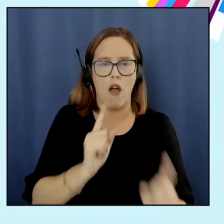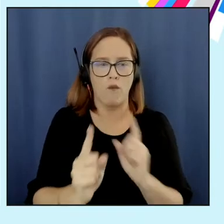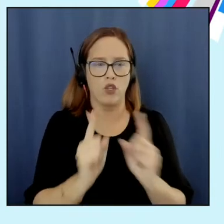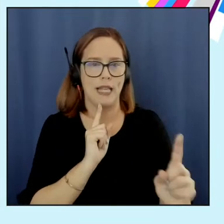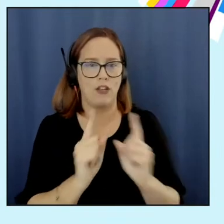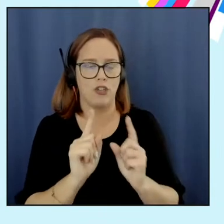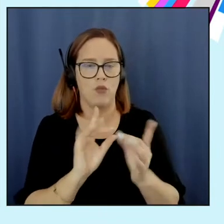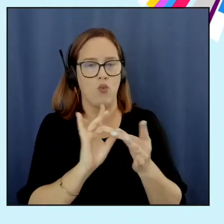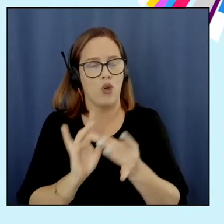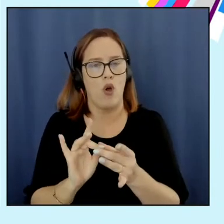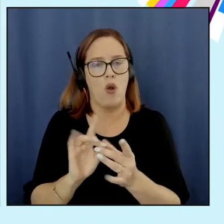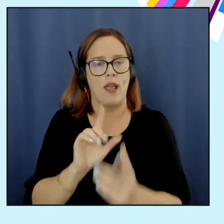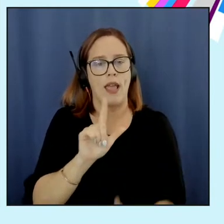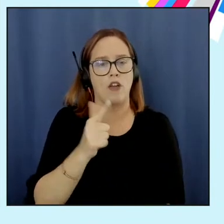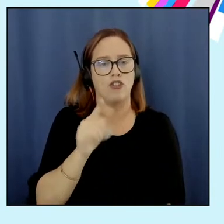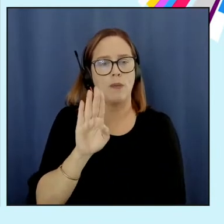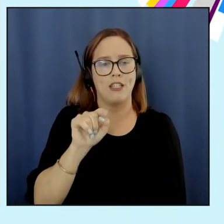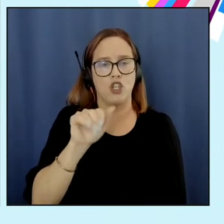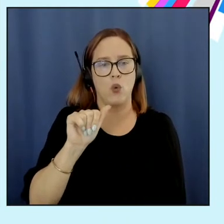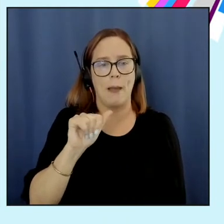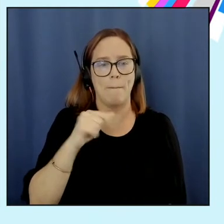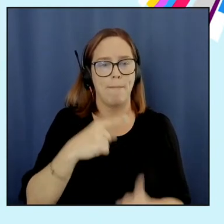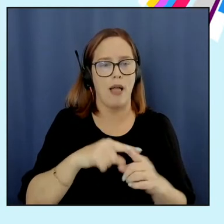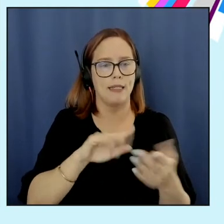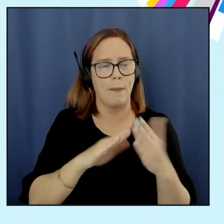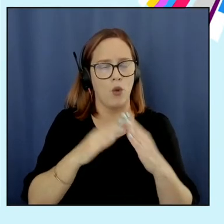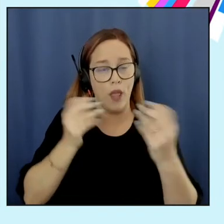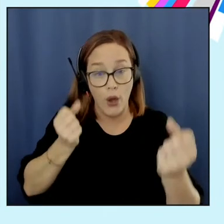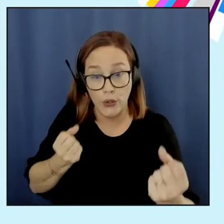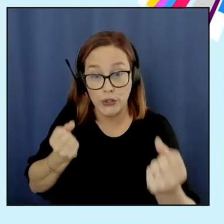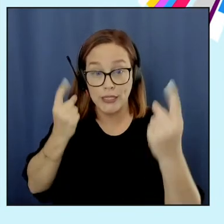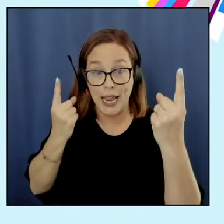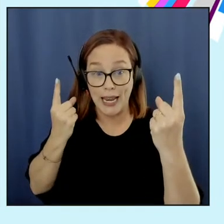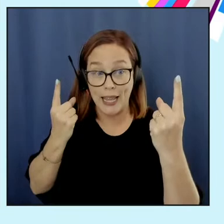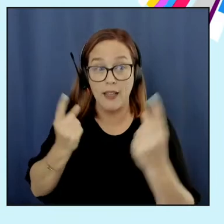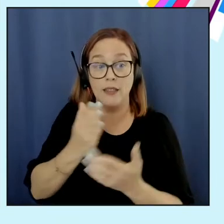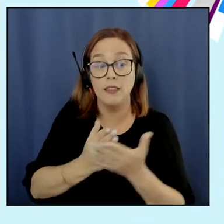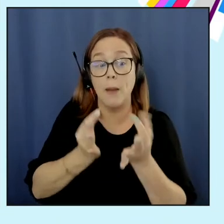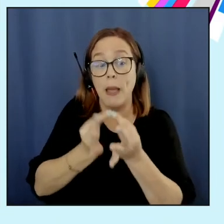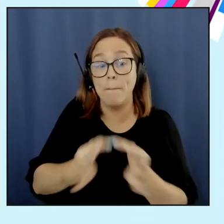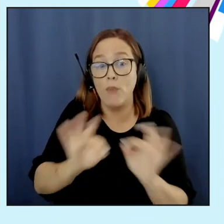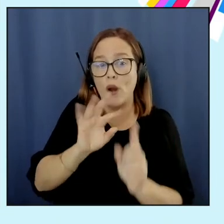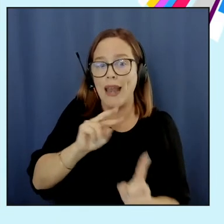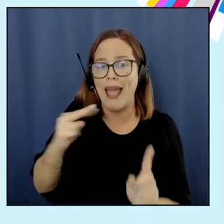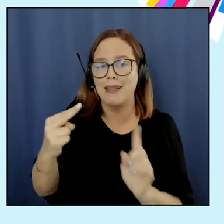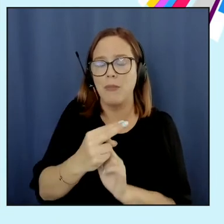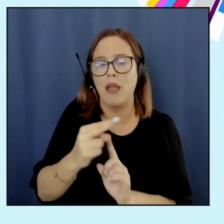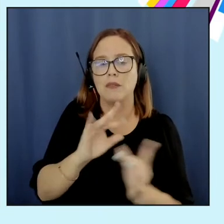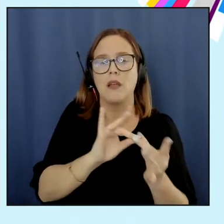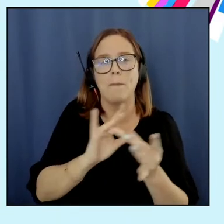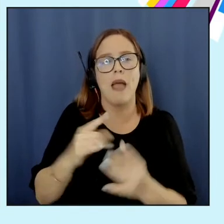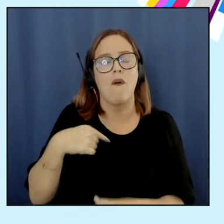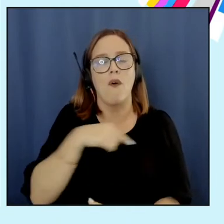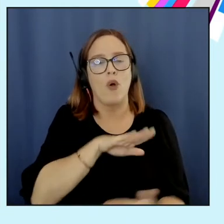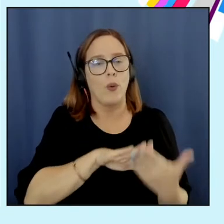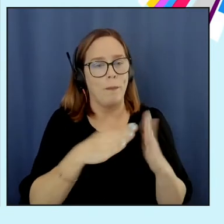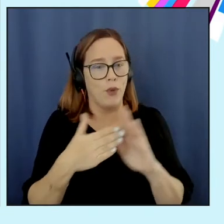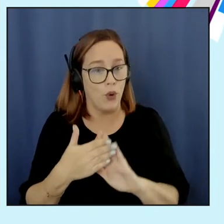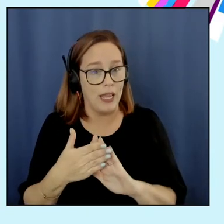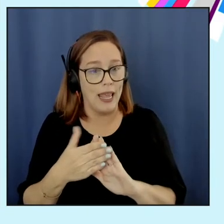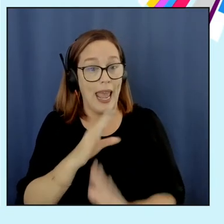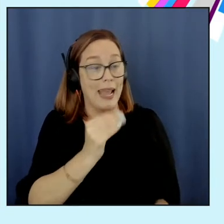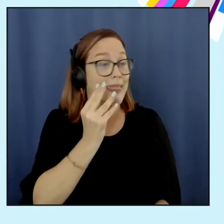community, understanding and unpeeling some of the important aspects about the community and their